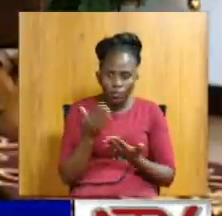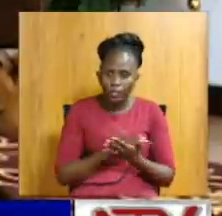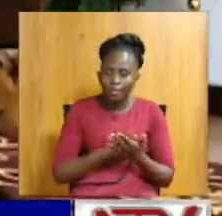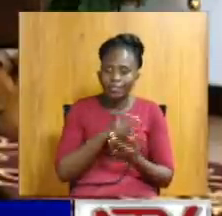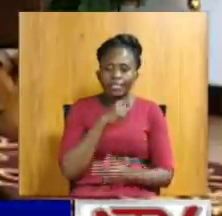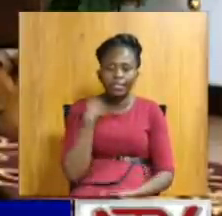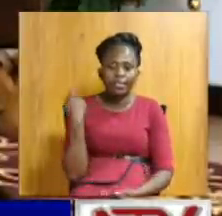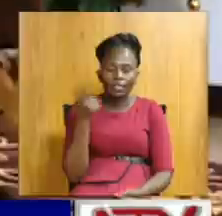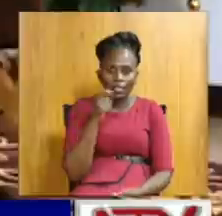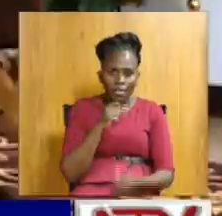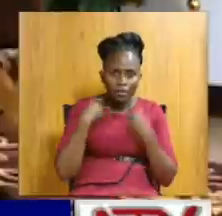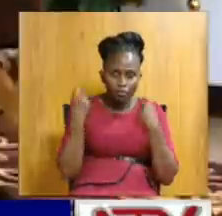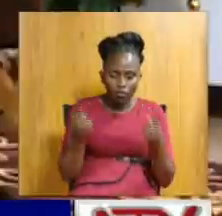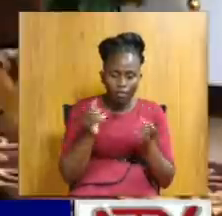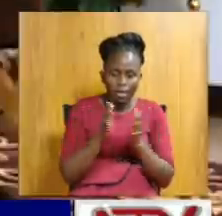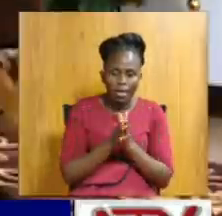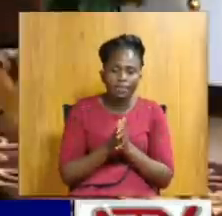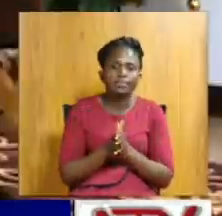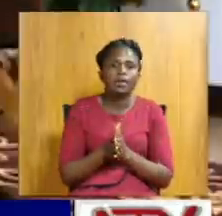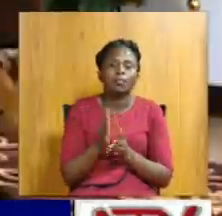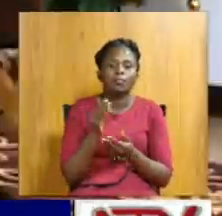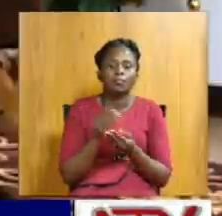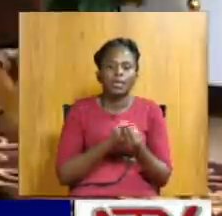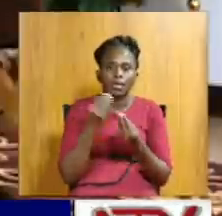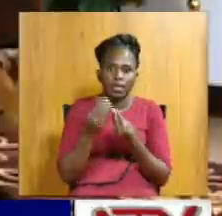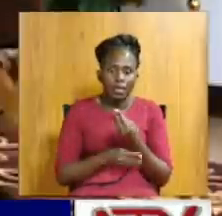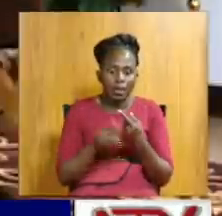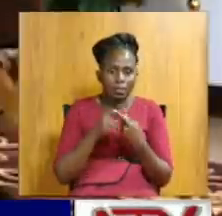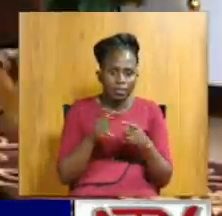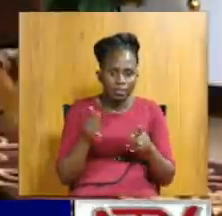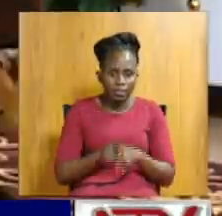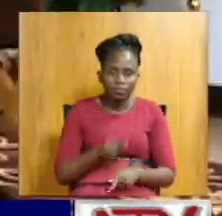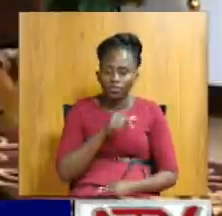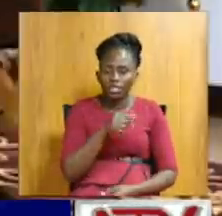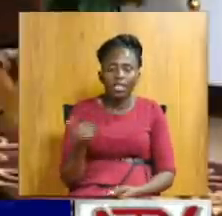but also for the other crops